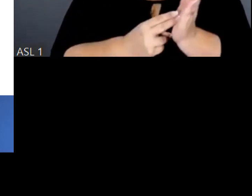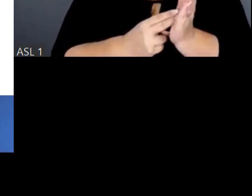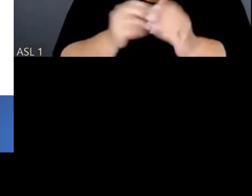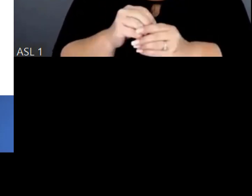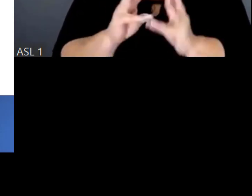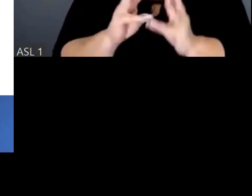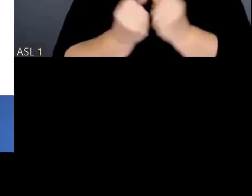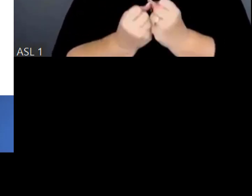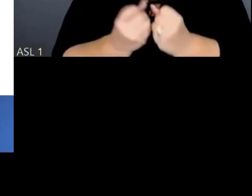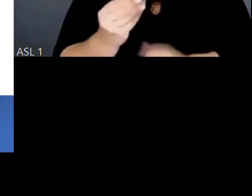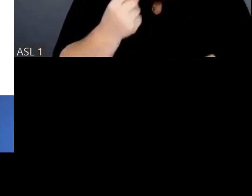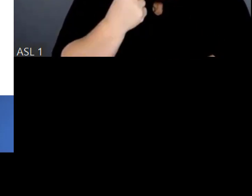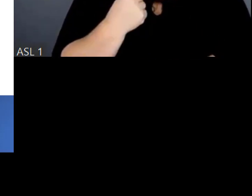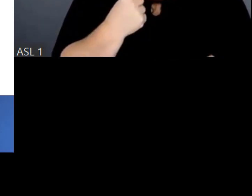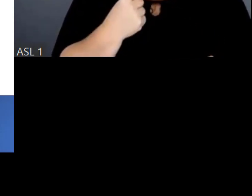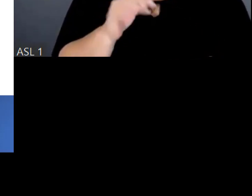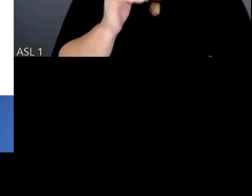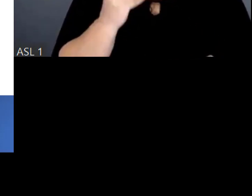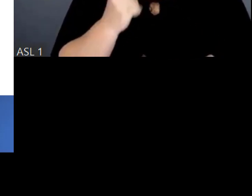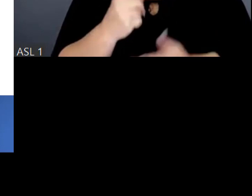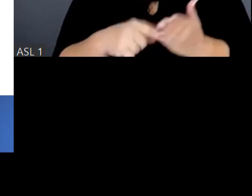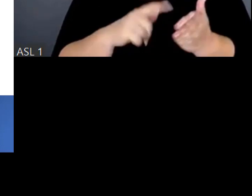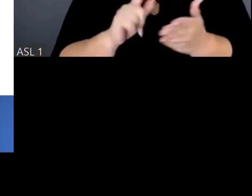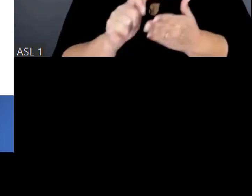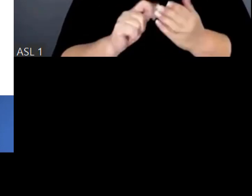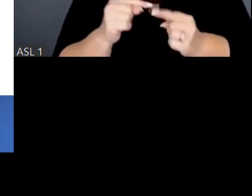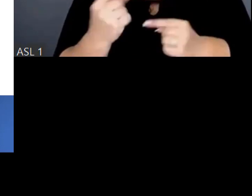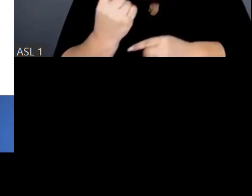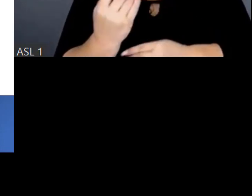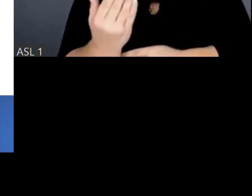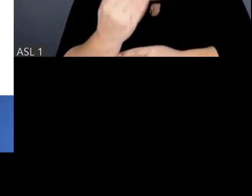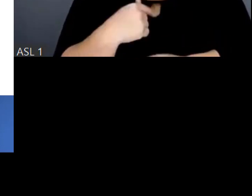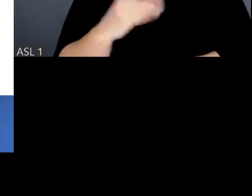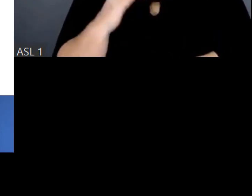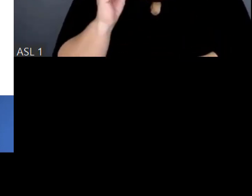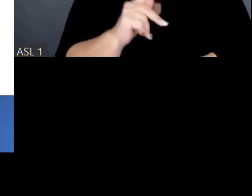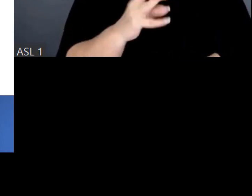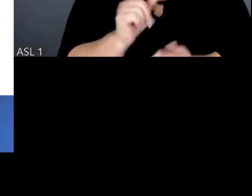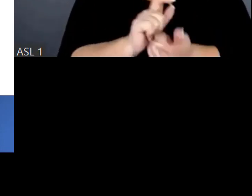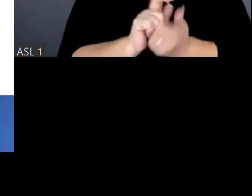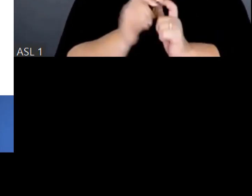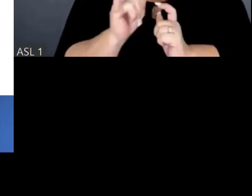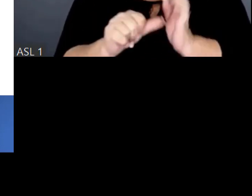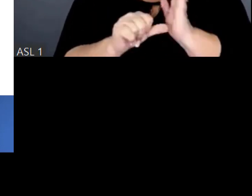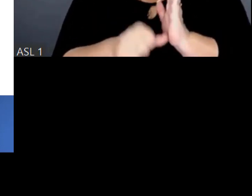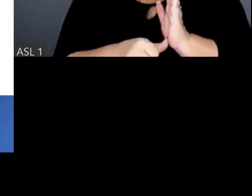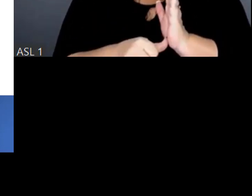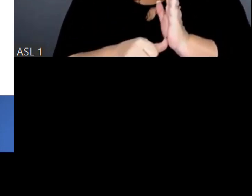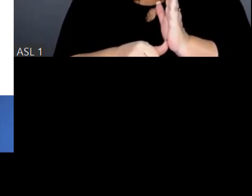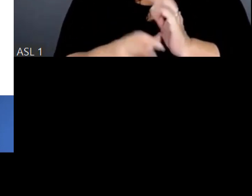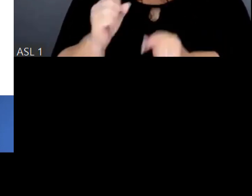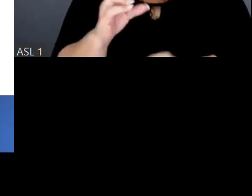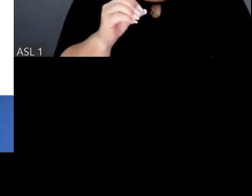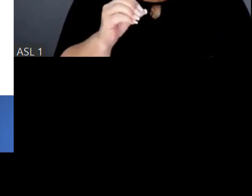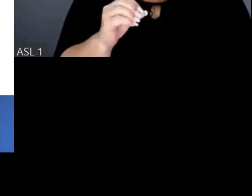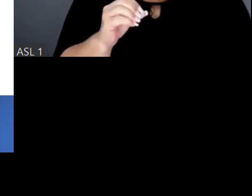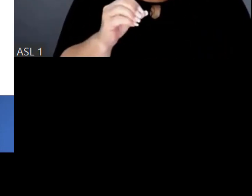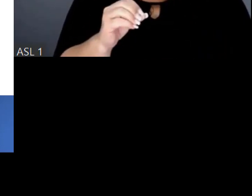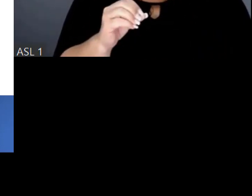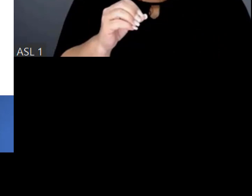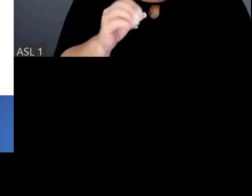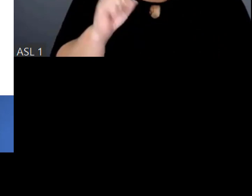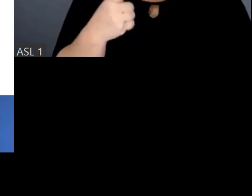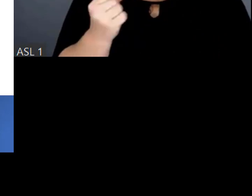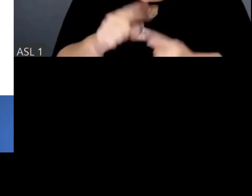and honest in the workshop and said, this is what I wrote about someone this morning, and I'm going to go back in and change the impression. So you can